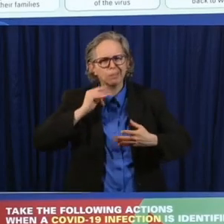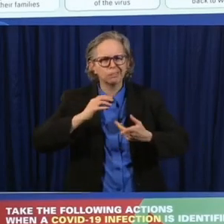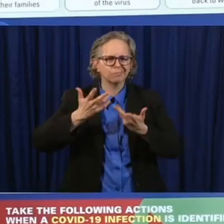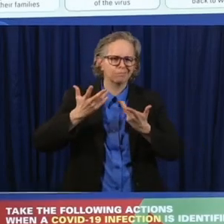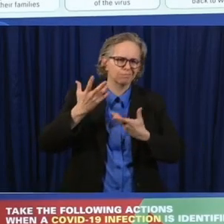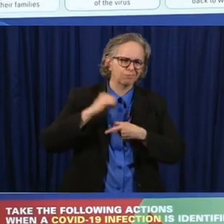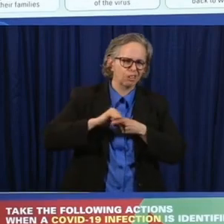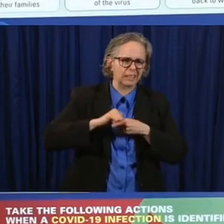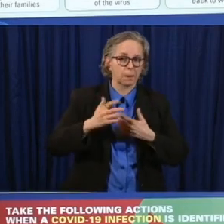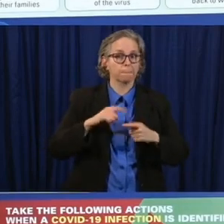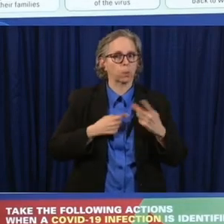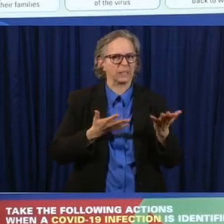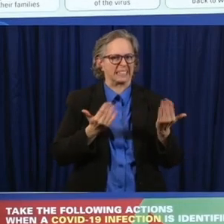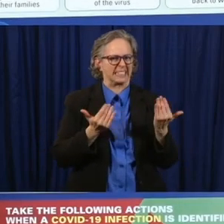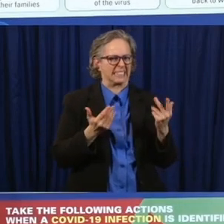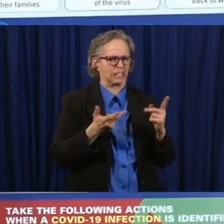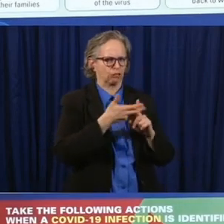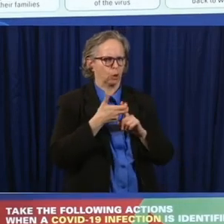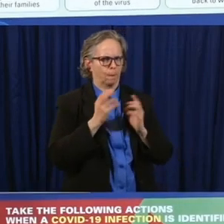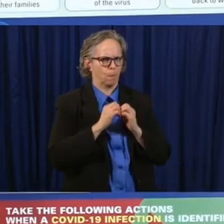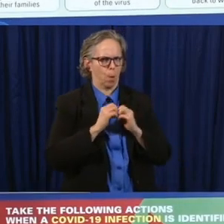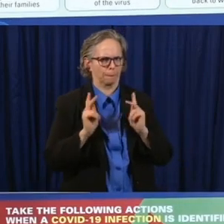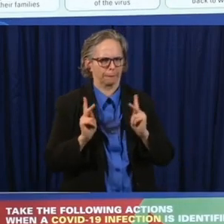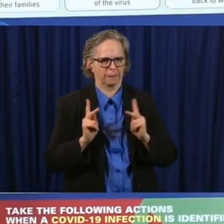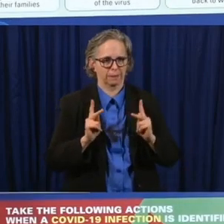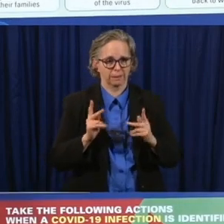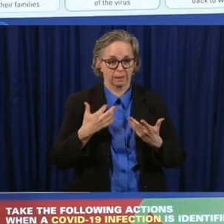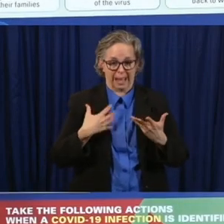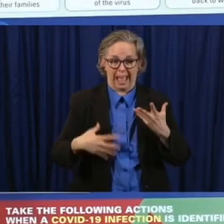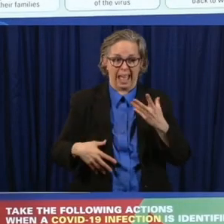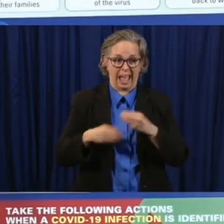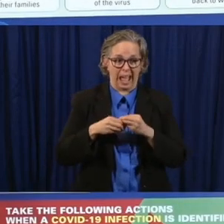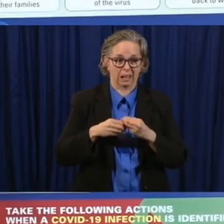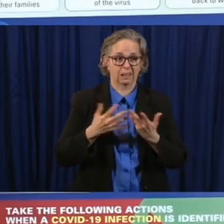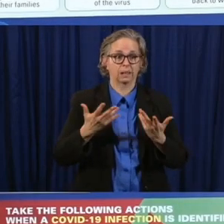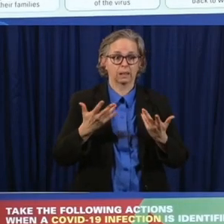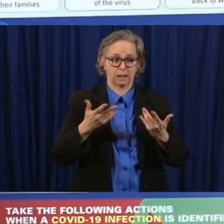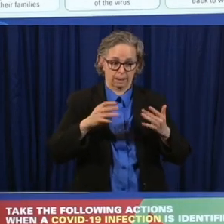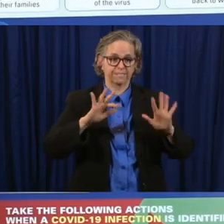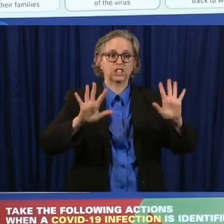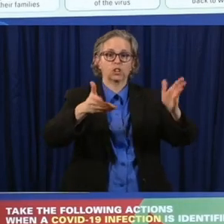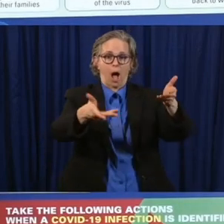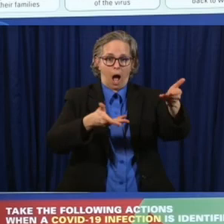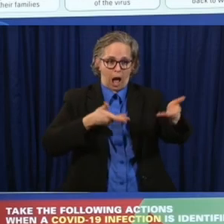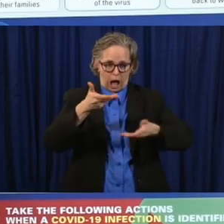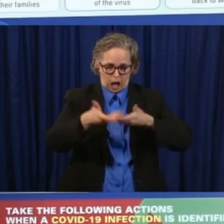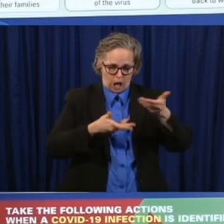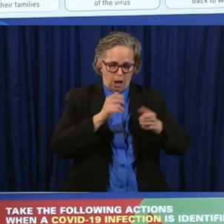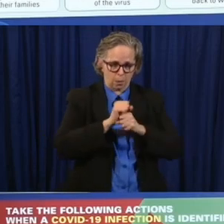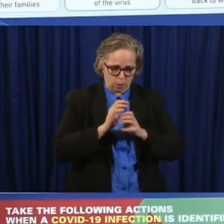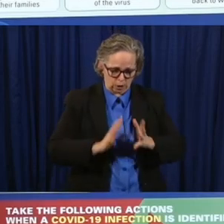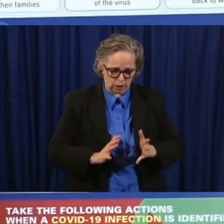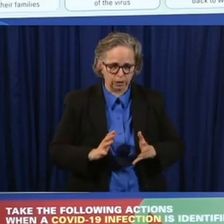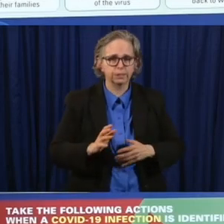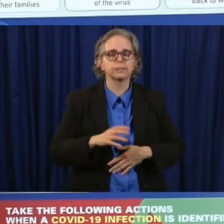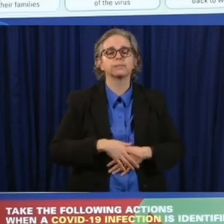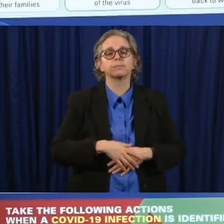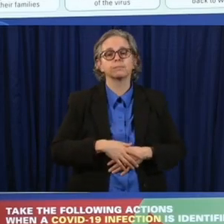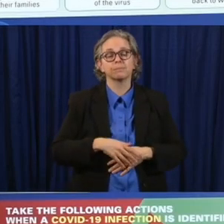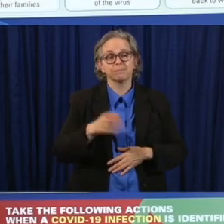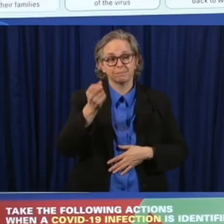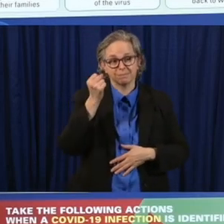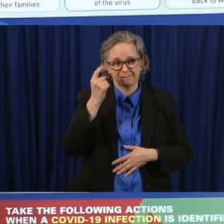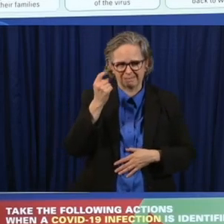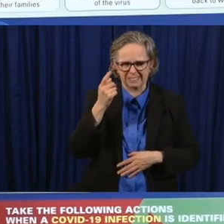that. They will hire more people. We will have some people to surge in, and so that's where